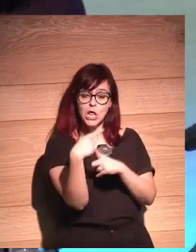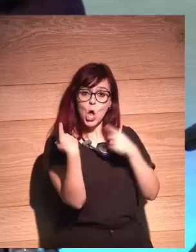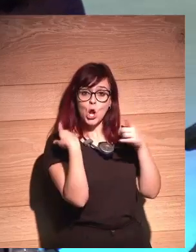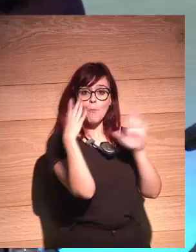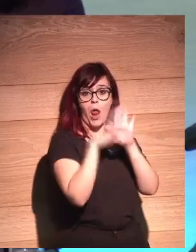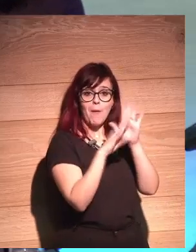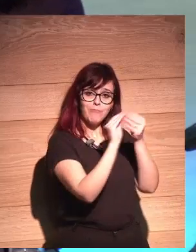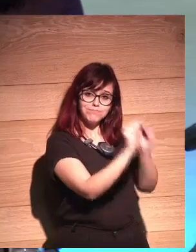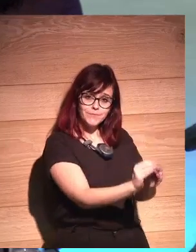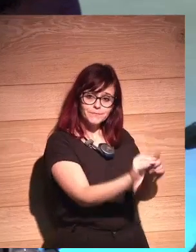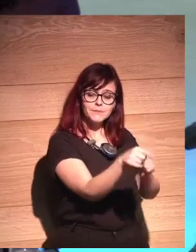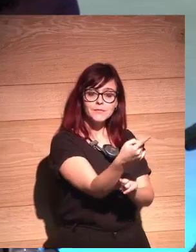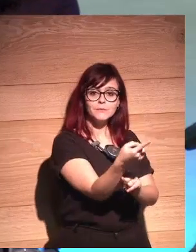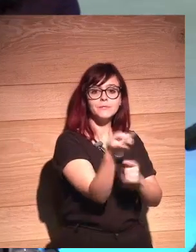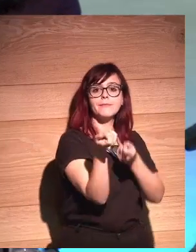we've had a